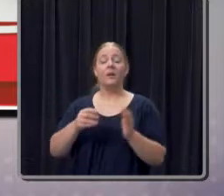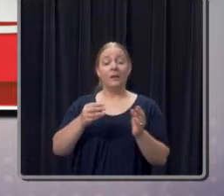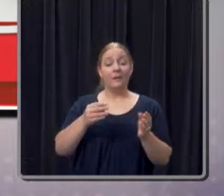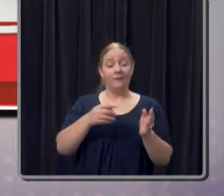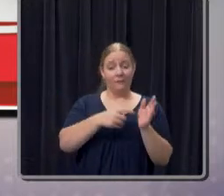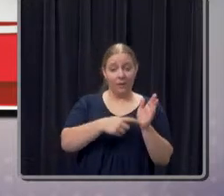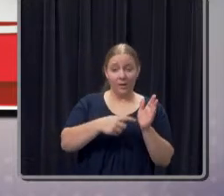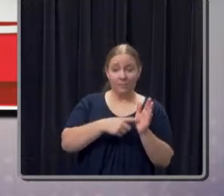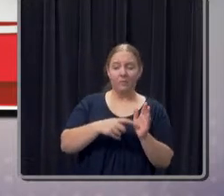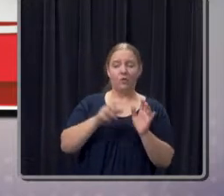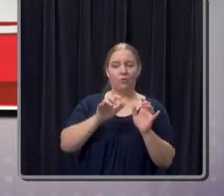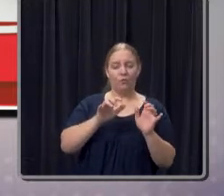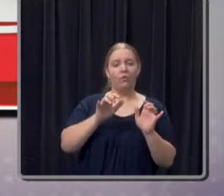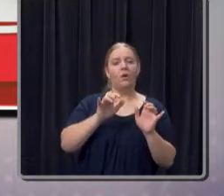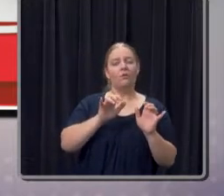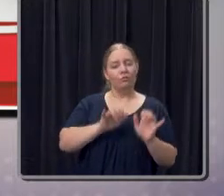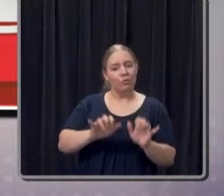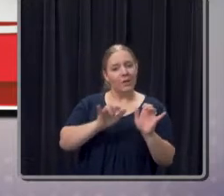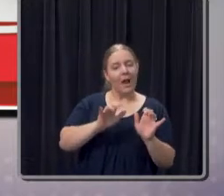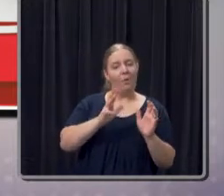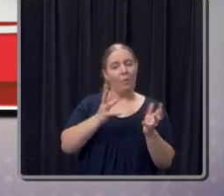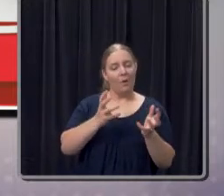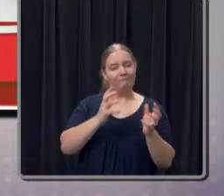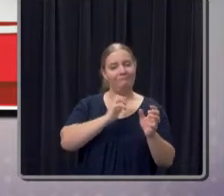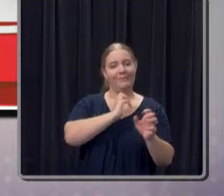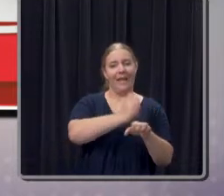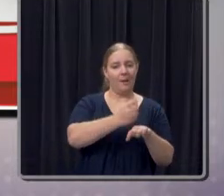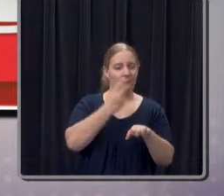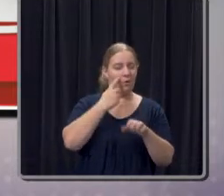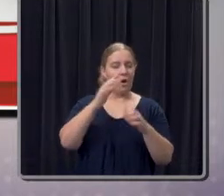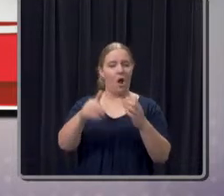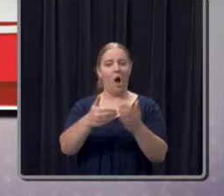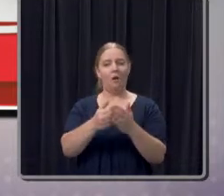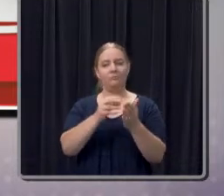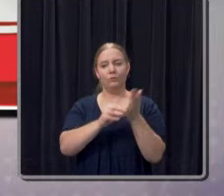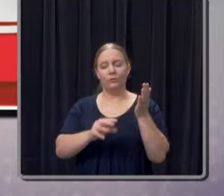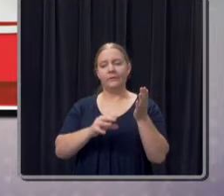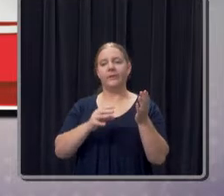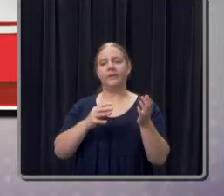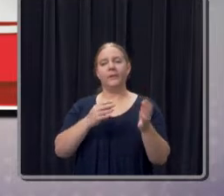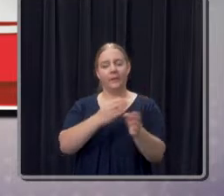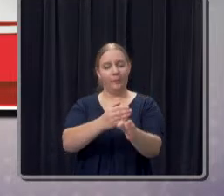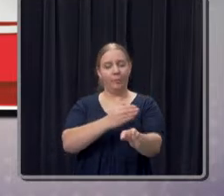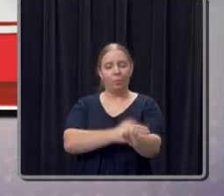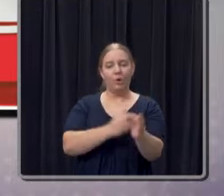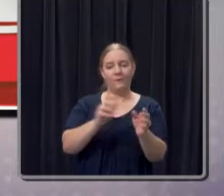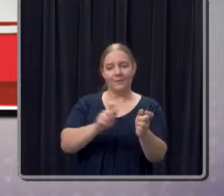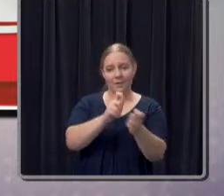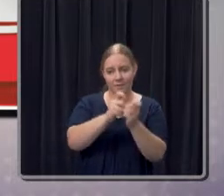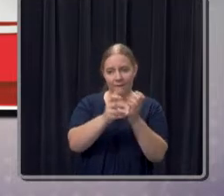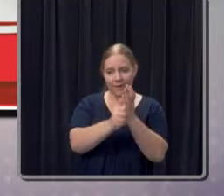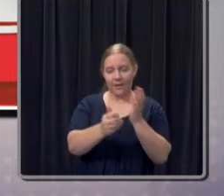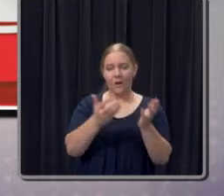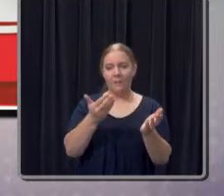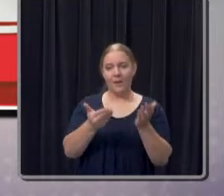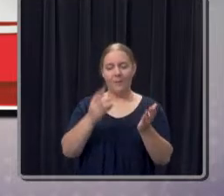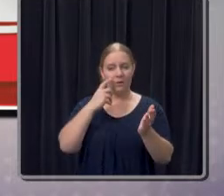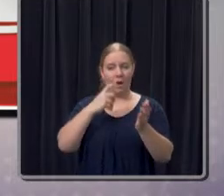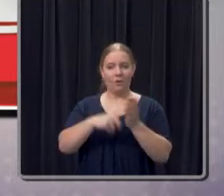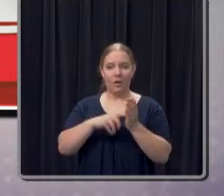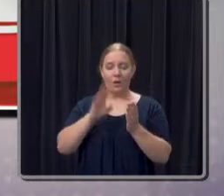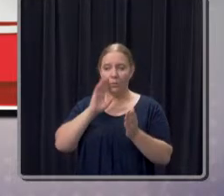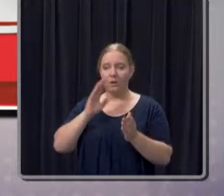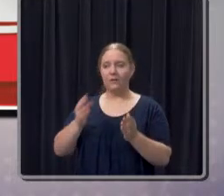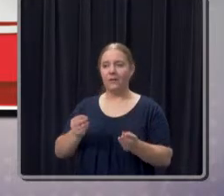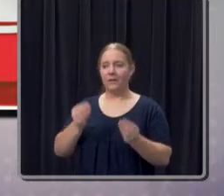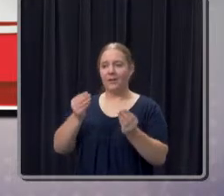high yield routines that we might want to put in place for all students to help strengthen any particular skill that we might notice. We give those